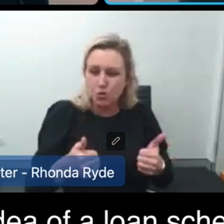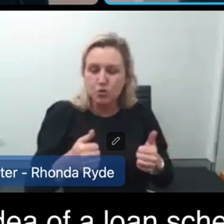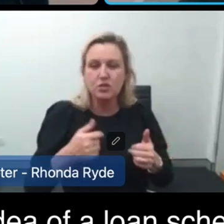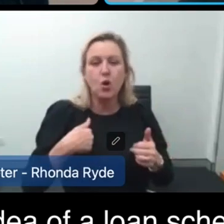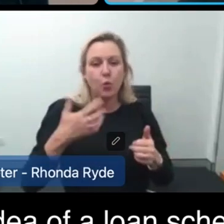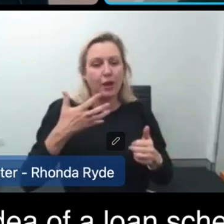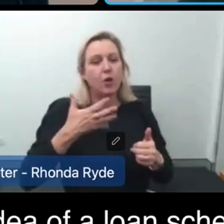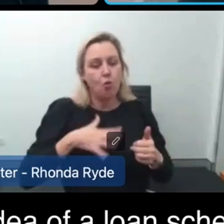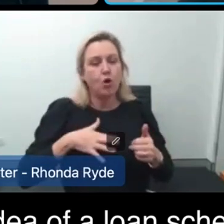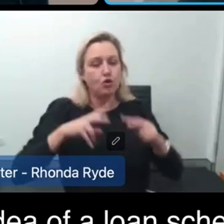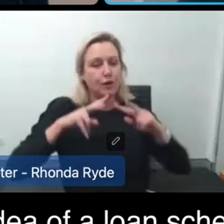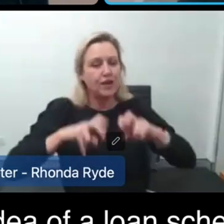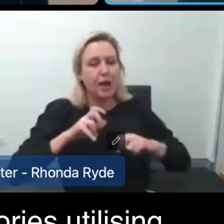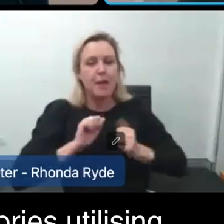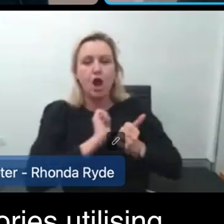loan scheme